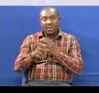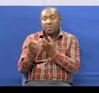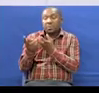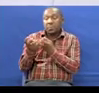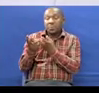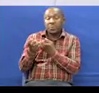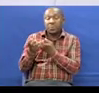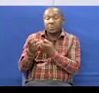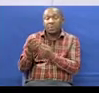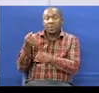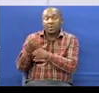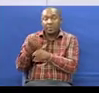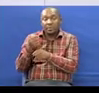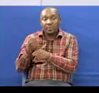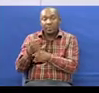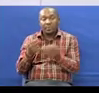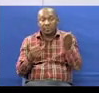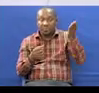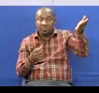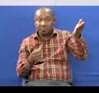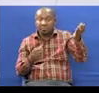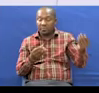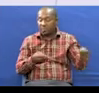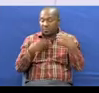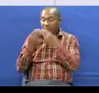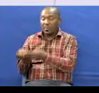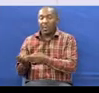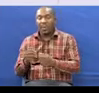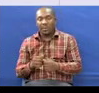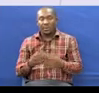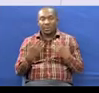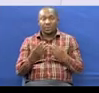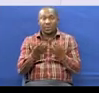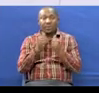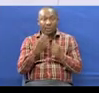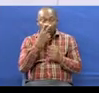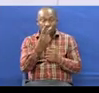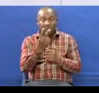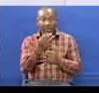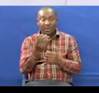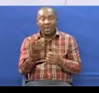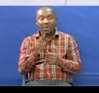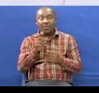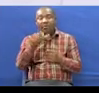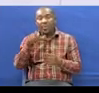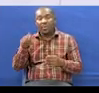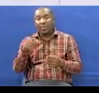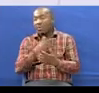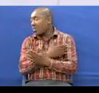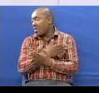who are involved. And we said that the dependency ratio also it is determined by observing the numbers of